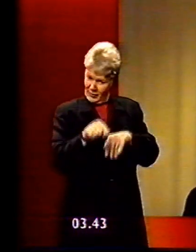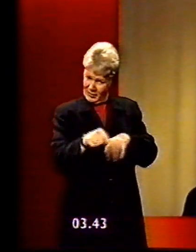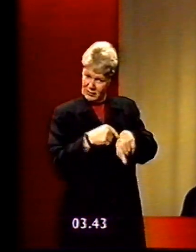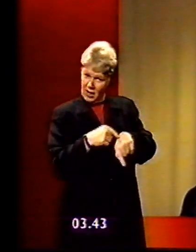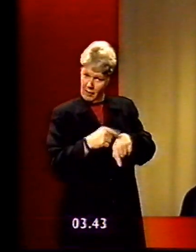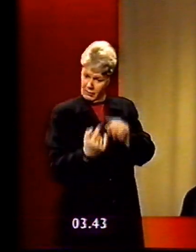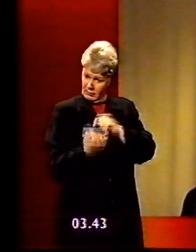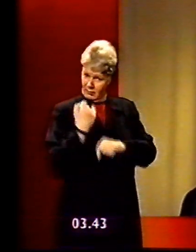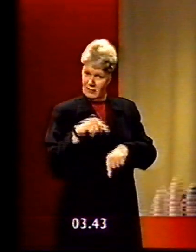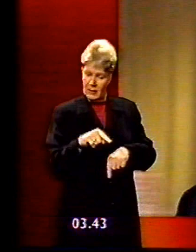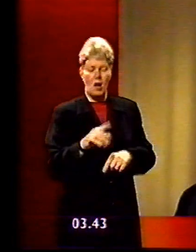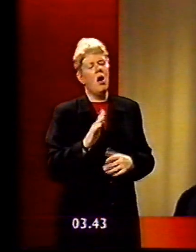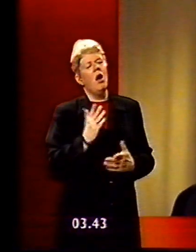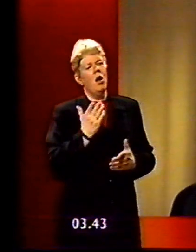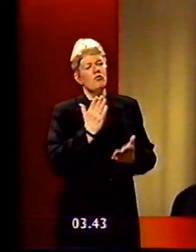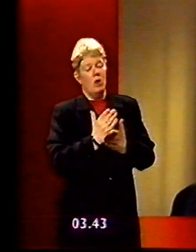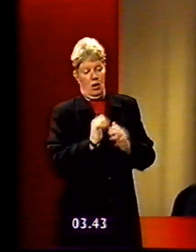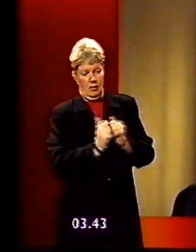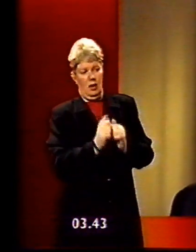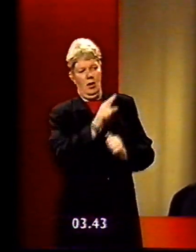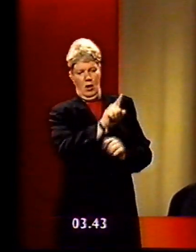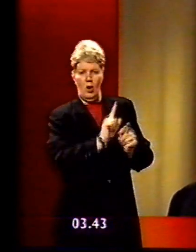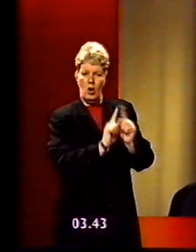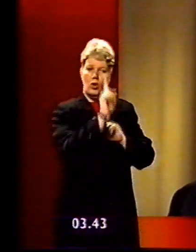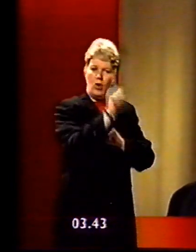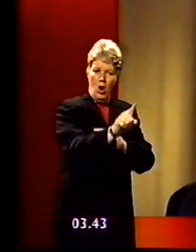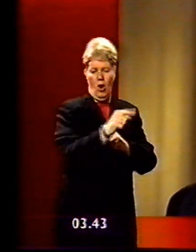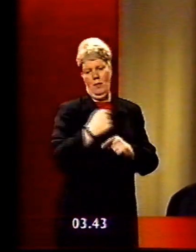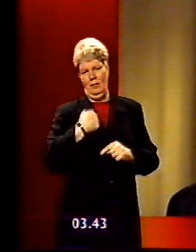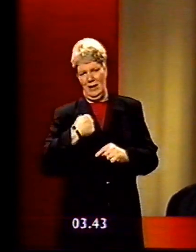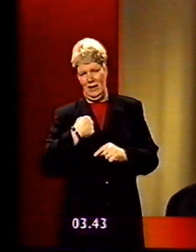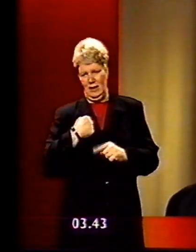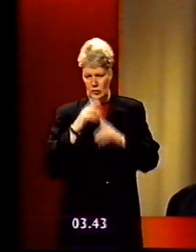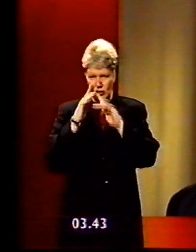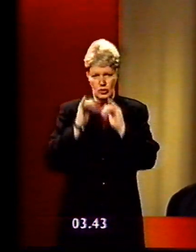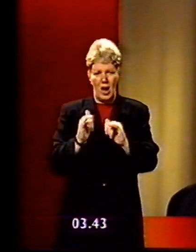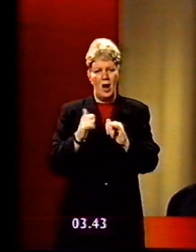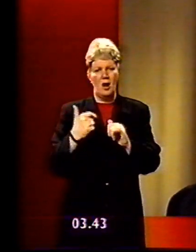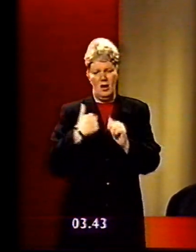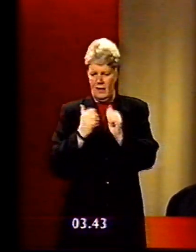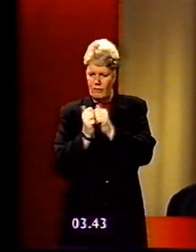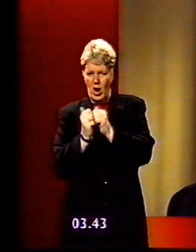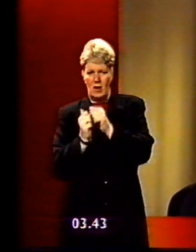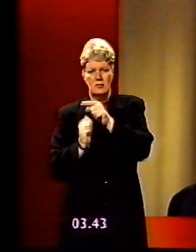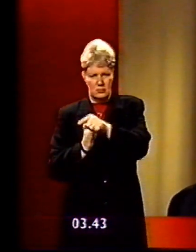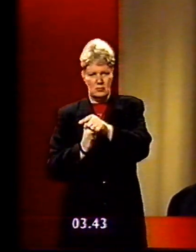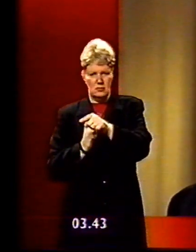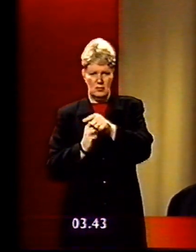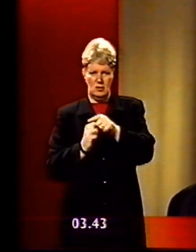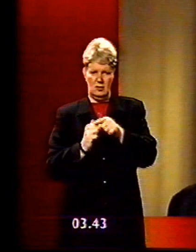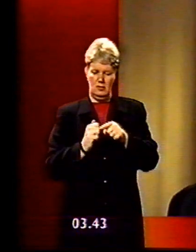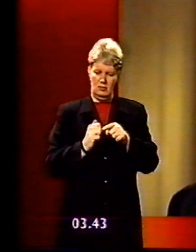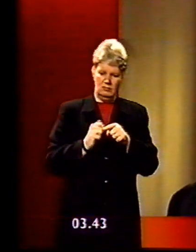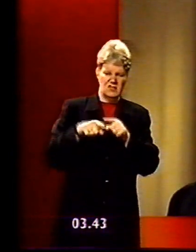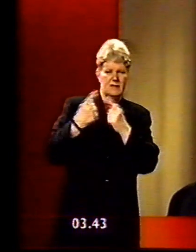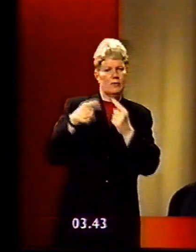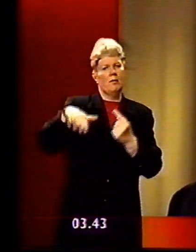when we decided that he would go into the center of town and then I would check on our friends in the other part of